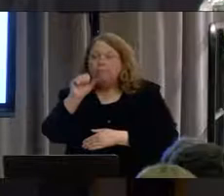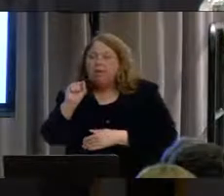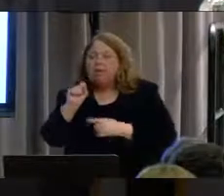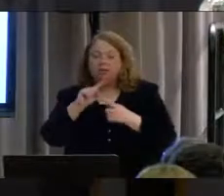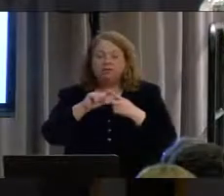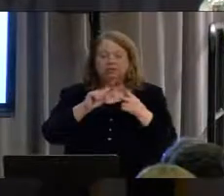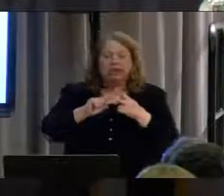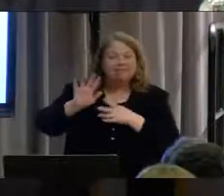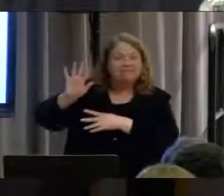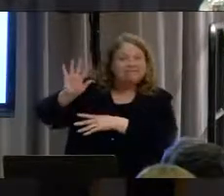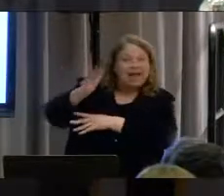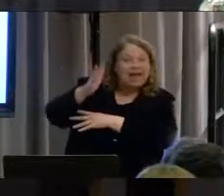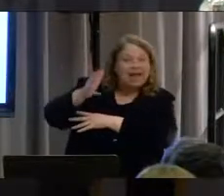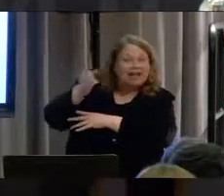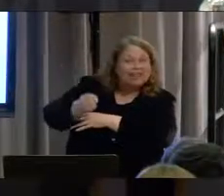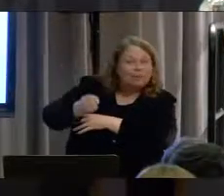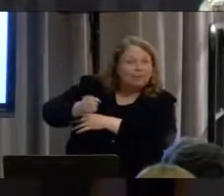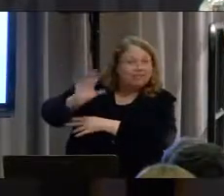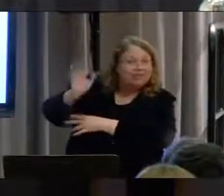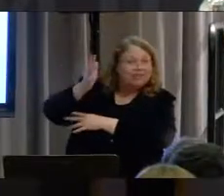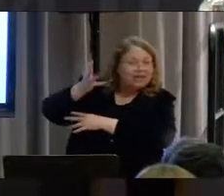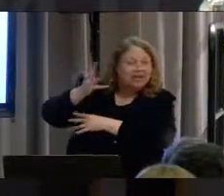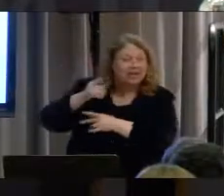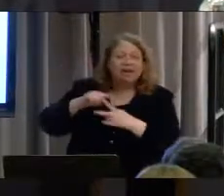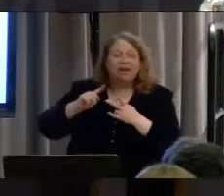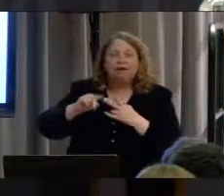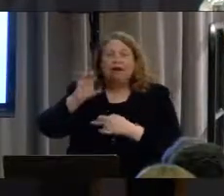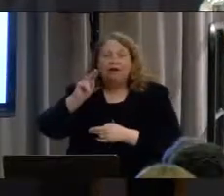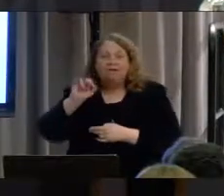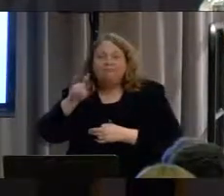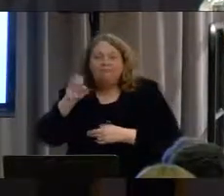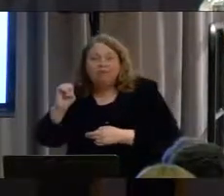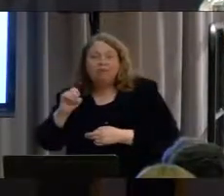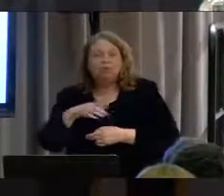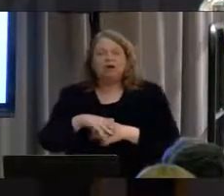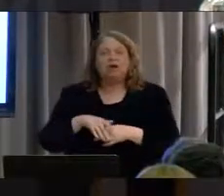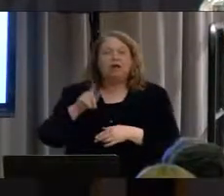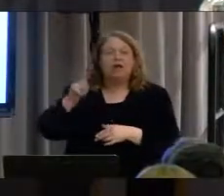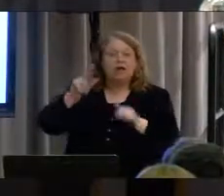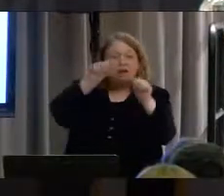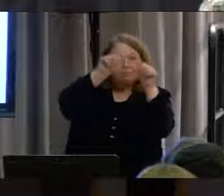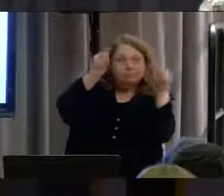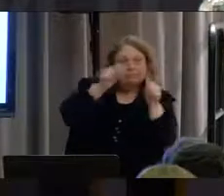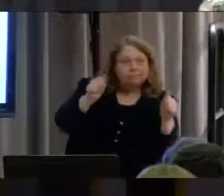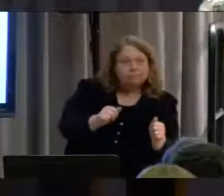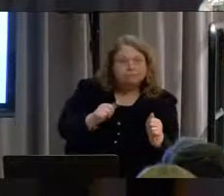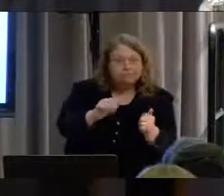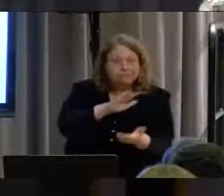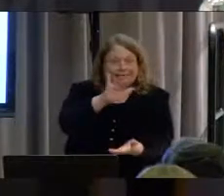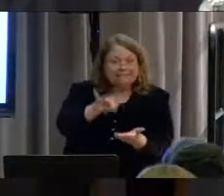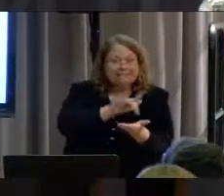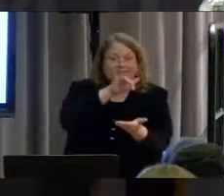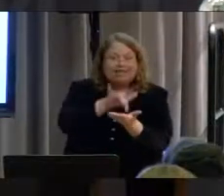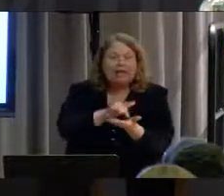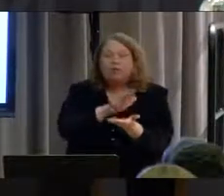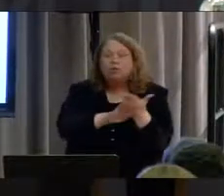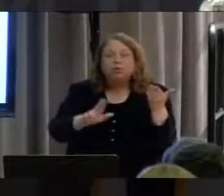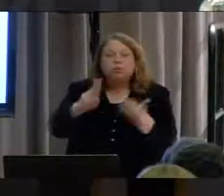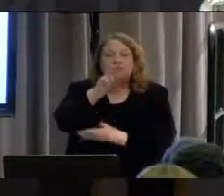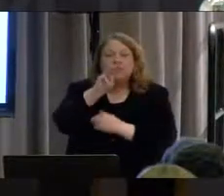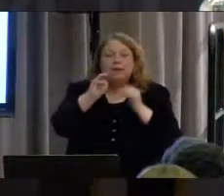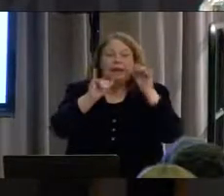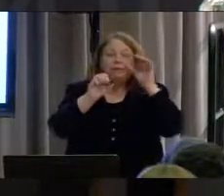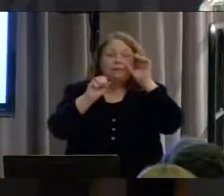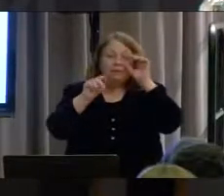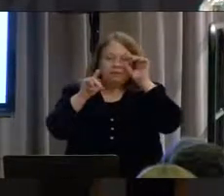Dixie and Confederate Drive and the monument right in the center of campus, and the